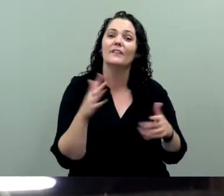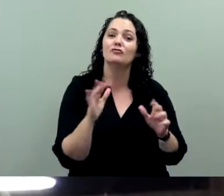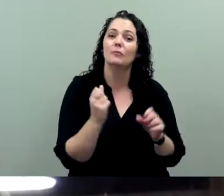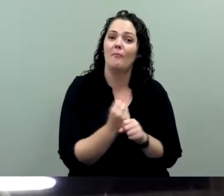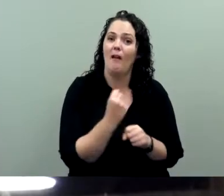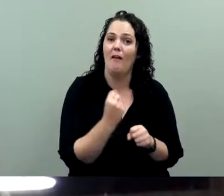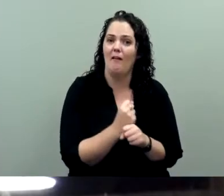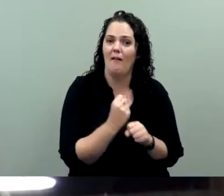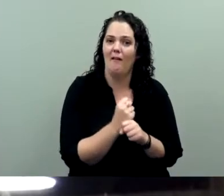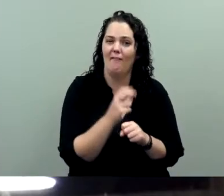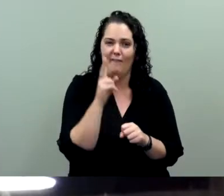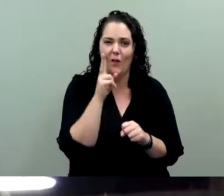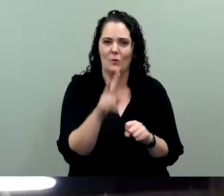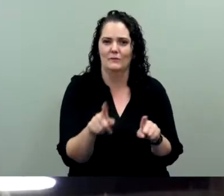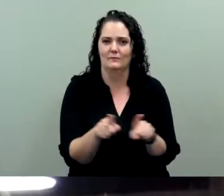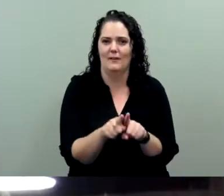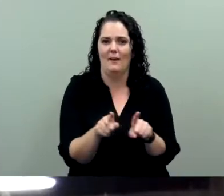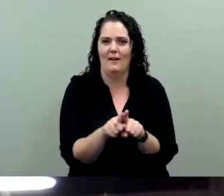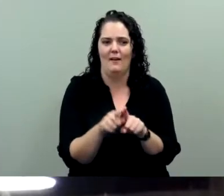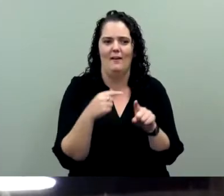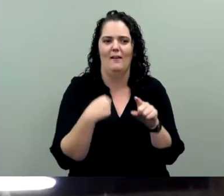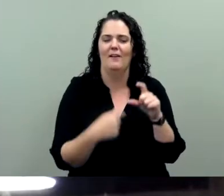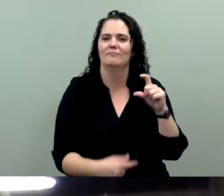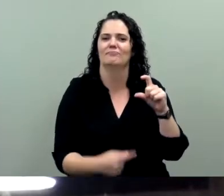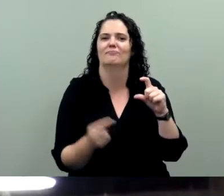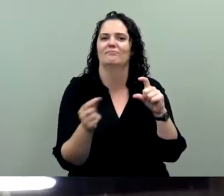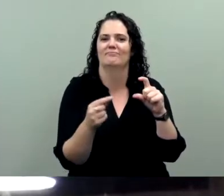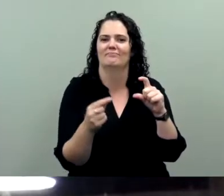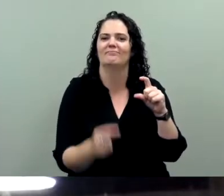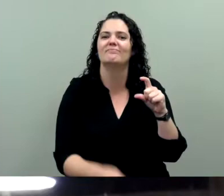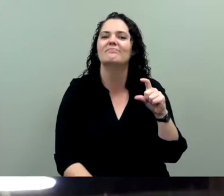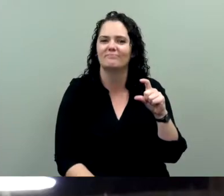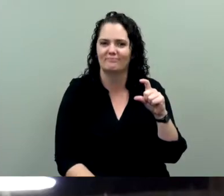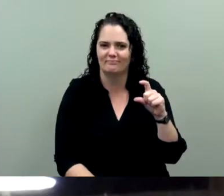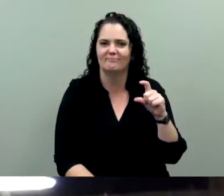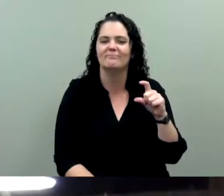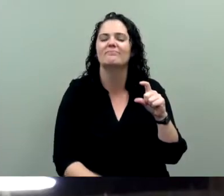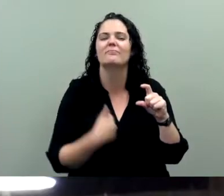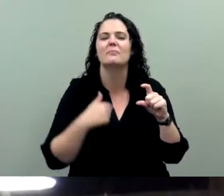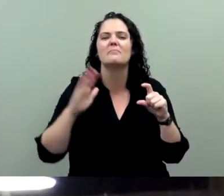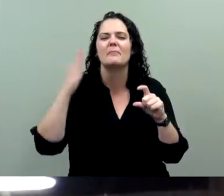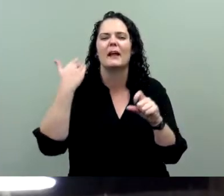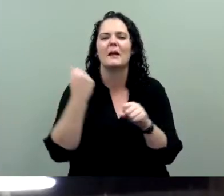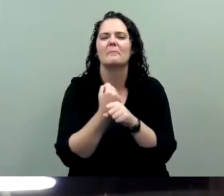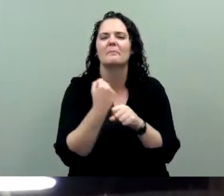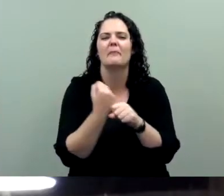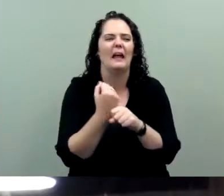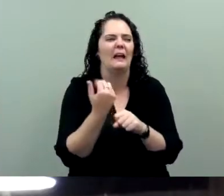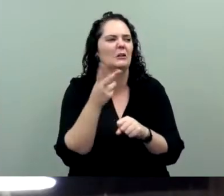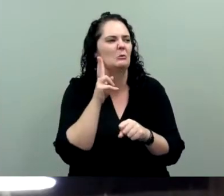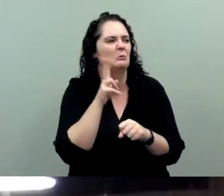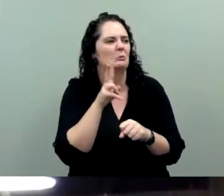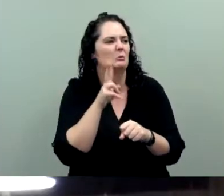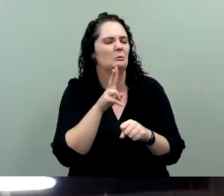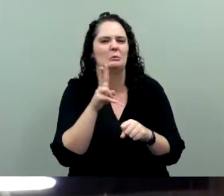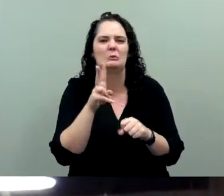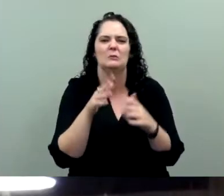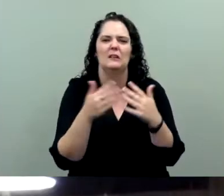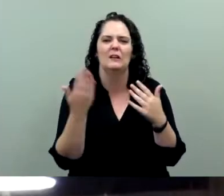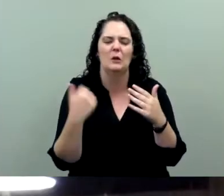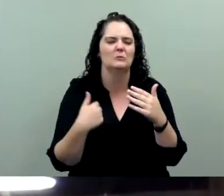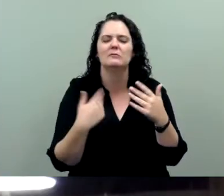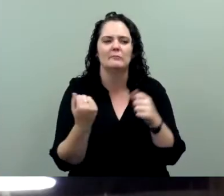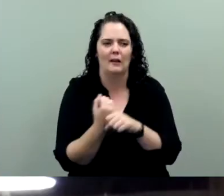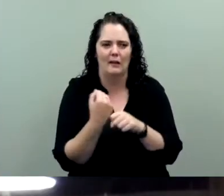for the little demonstration just 2 days ago. By the time it's all done, I'll get up and show this right to the camera. You will wind up